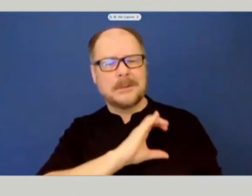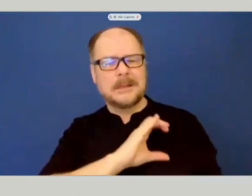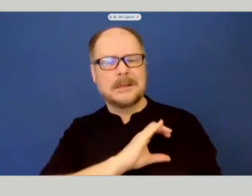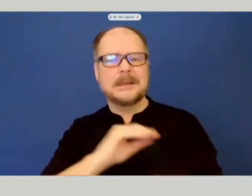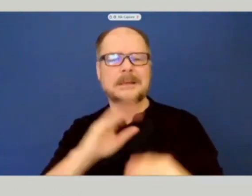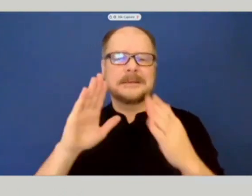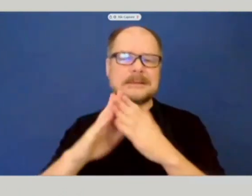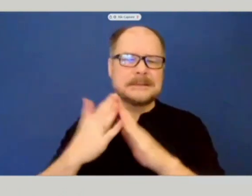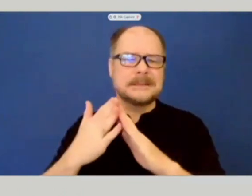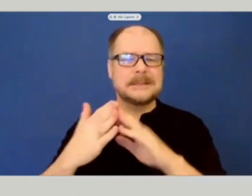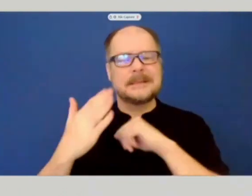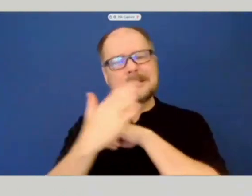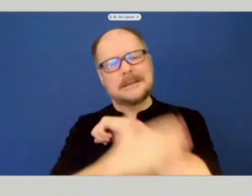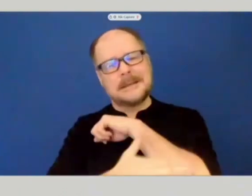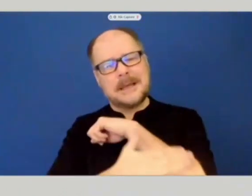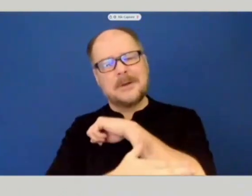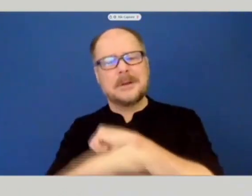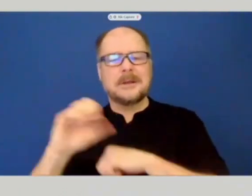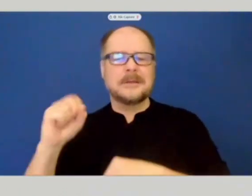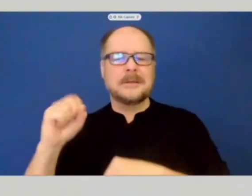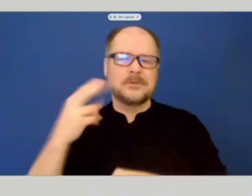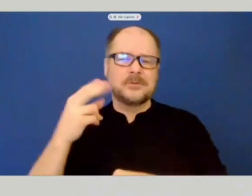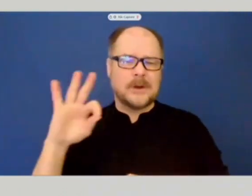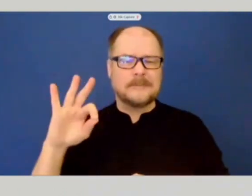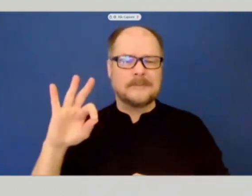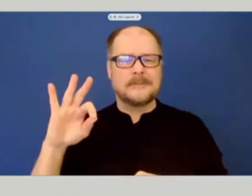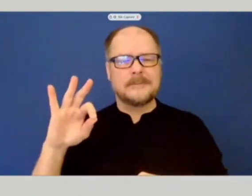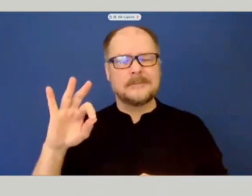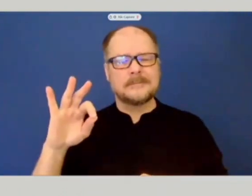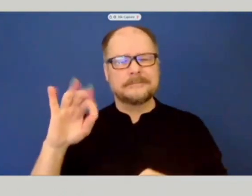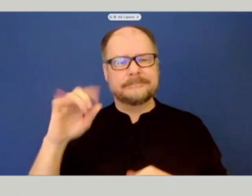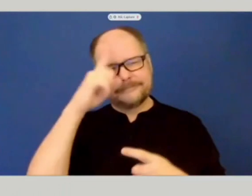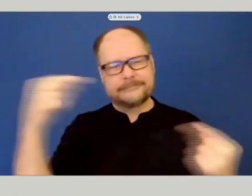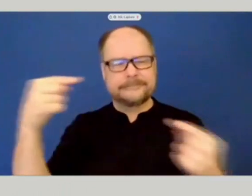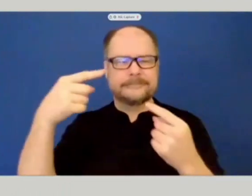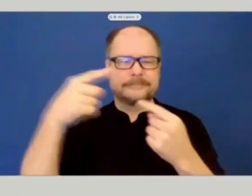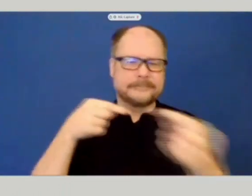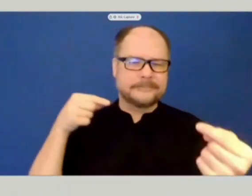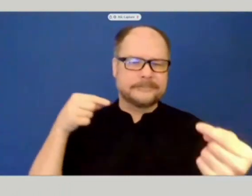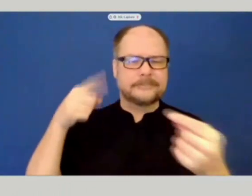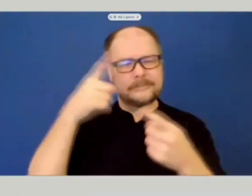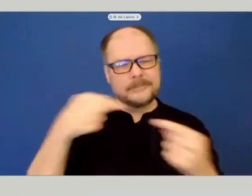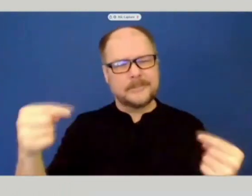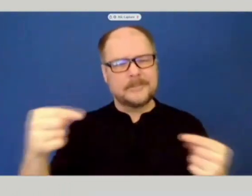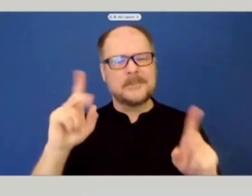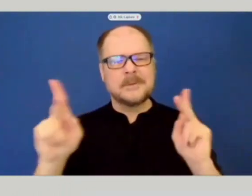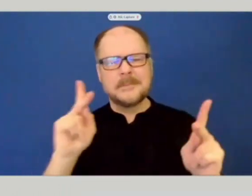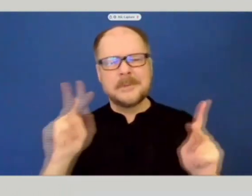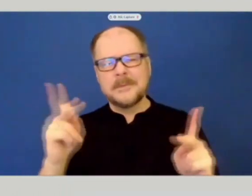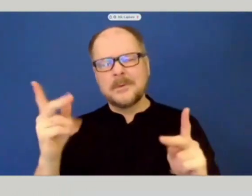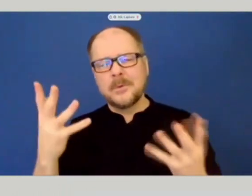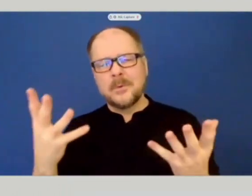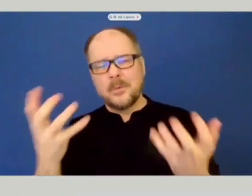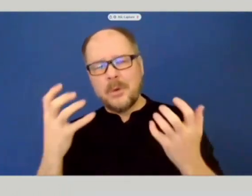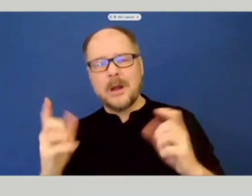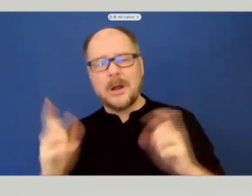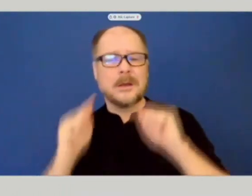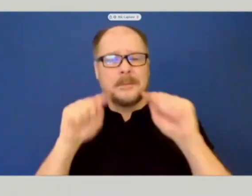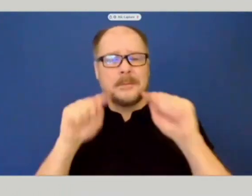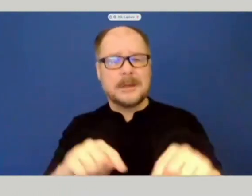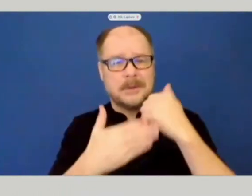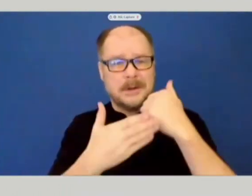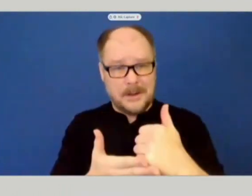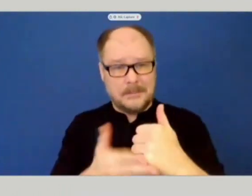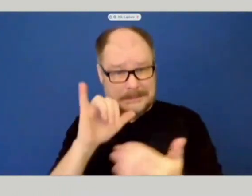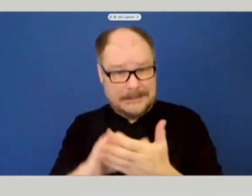county, well, and the sheriff's department aren't going to help, people will want to come down and help. Is that a good thing? If